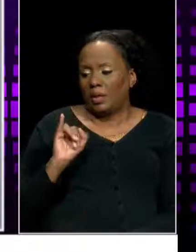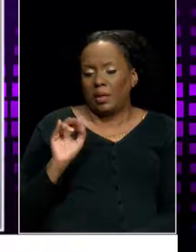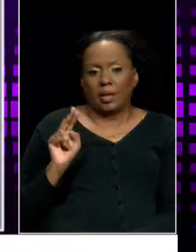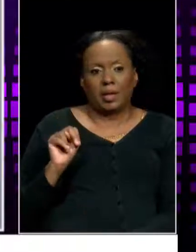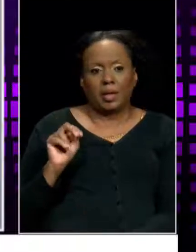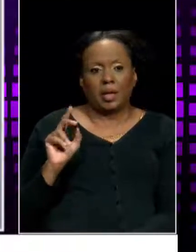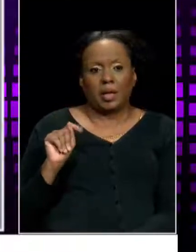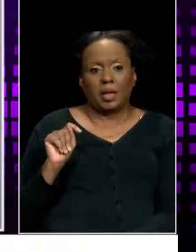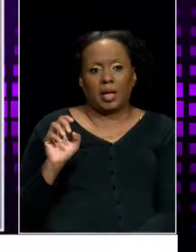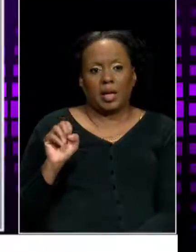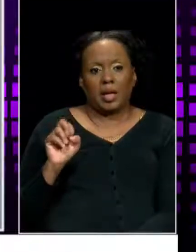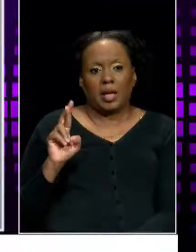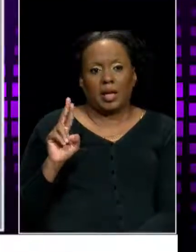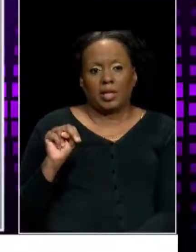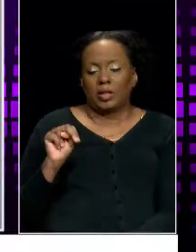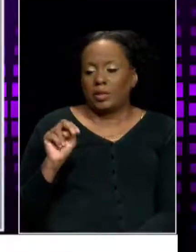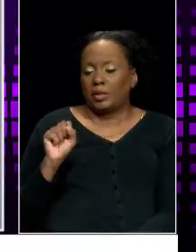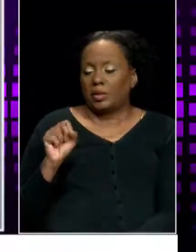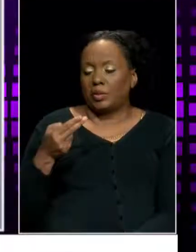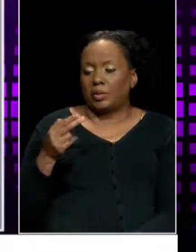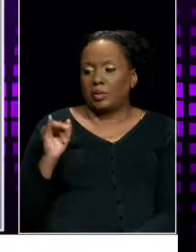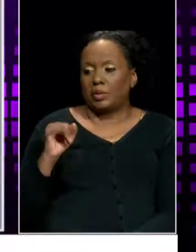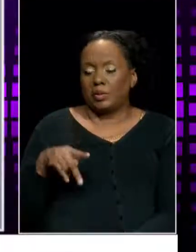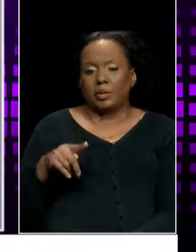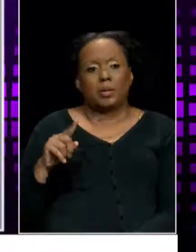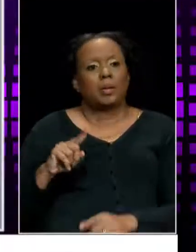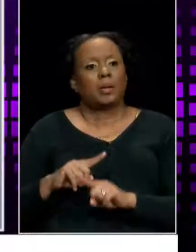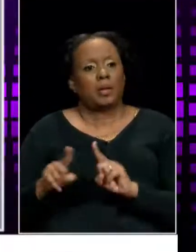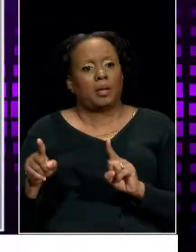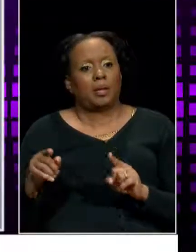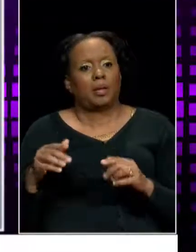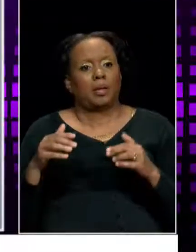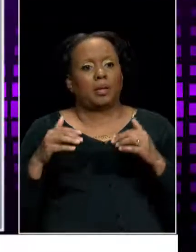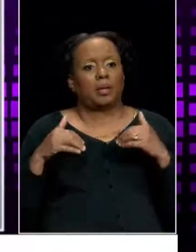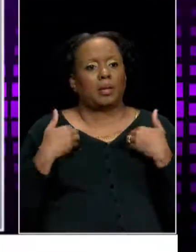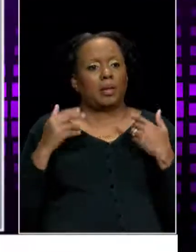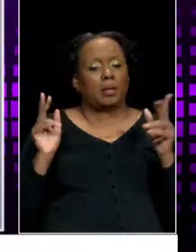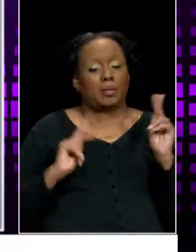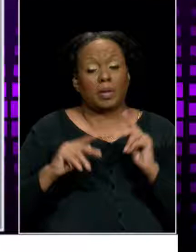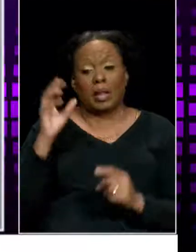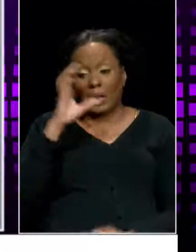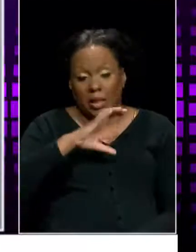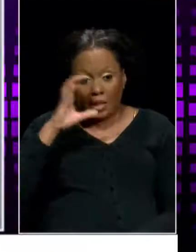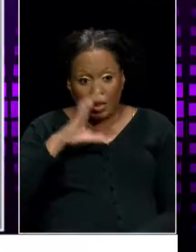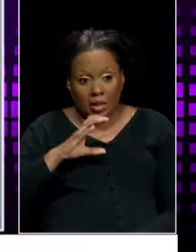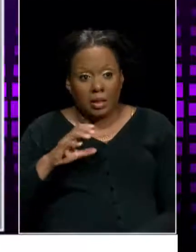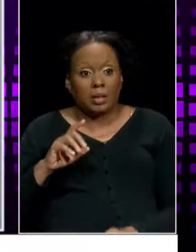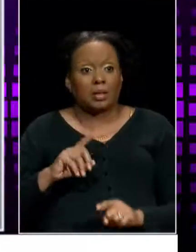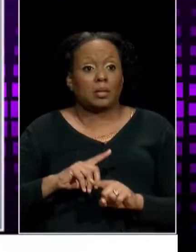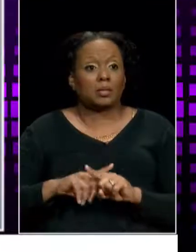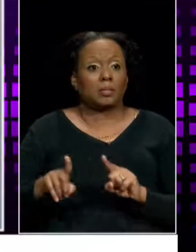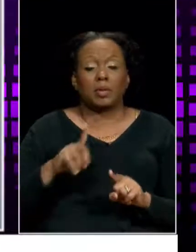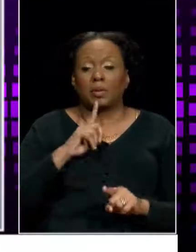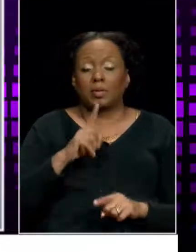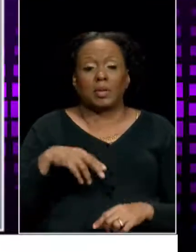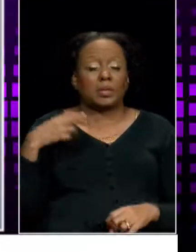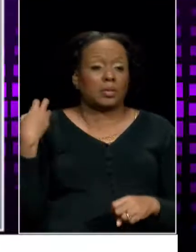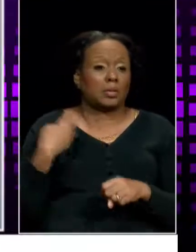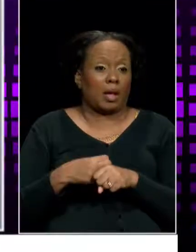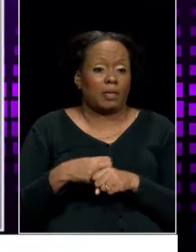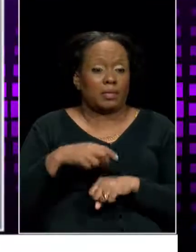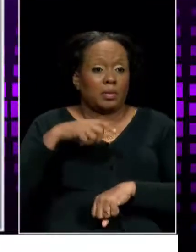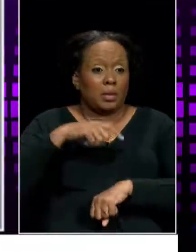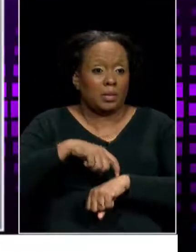for your. I do think that young people are looking, but I think that they're having a significant difficulty, and I